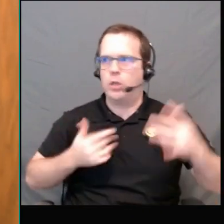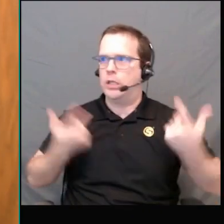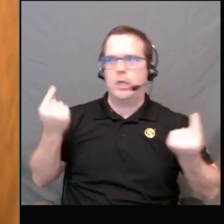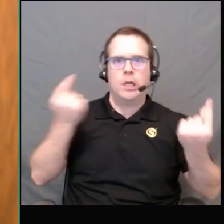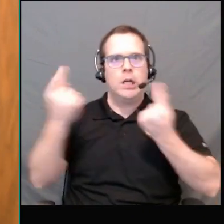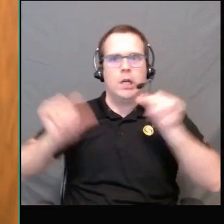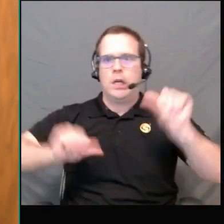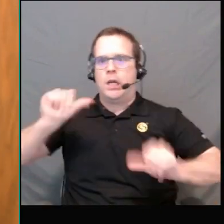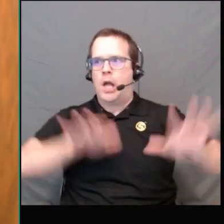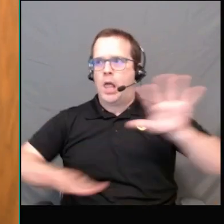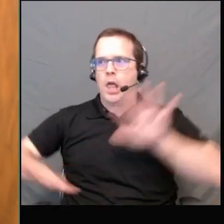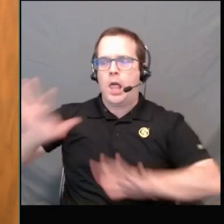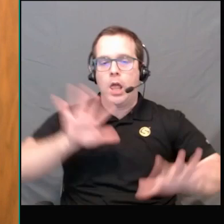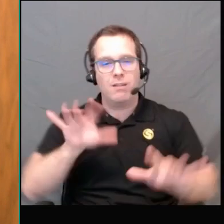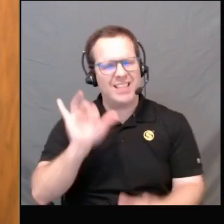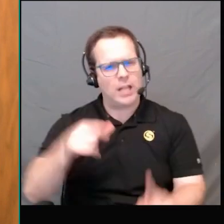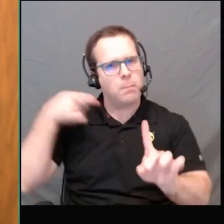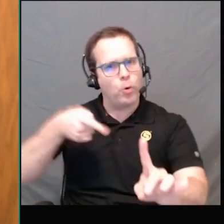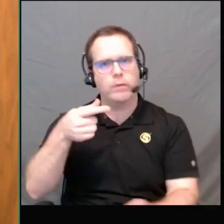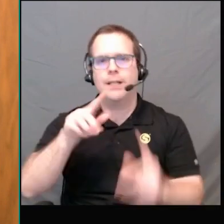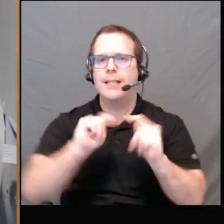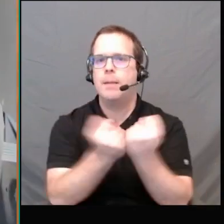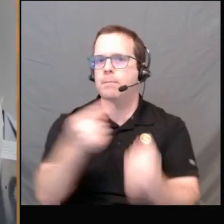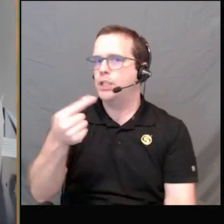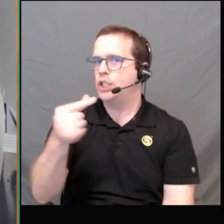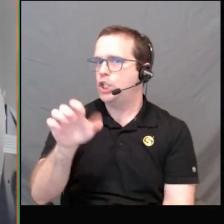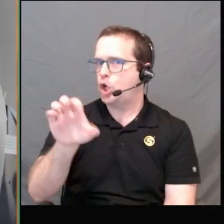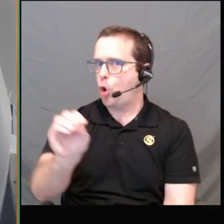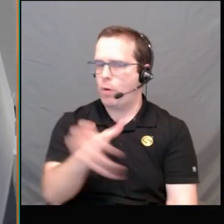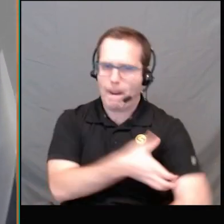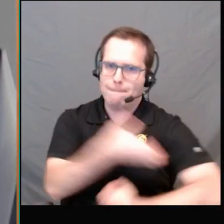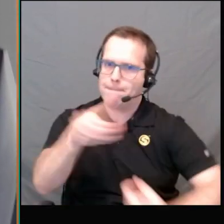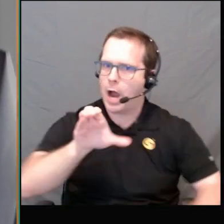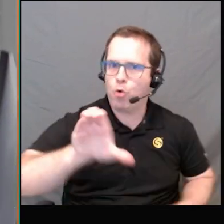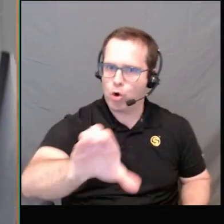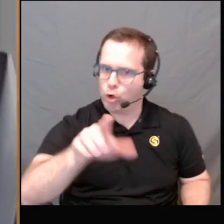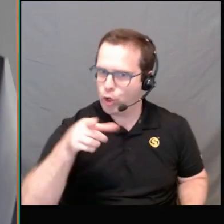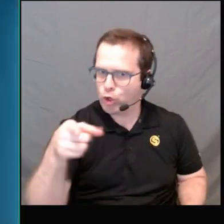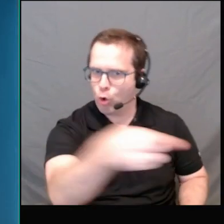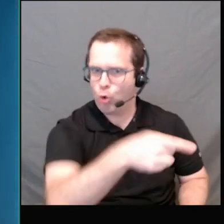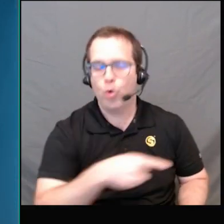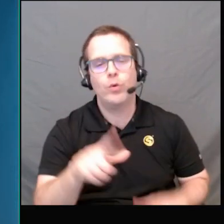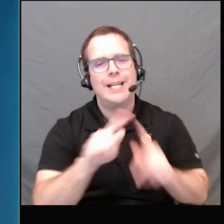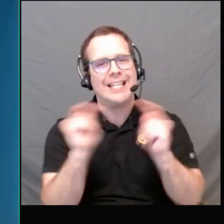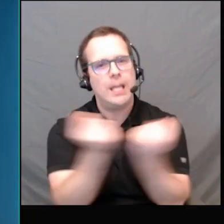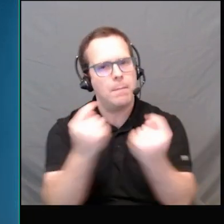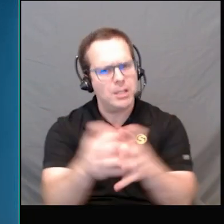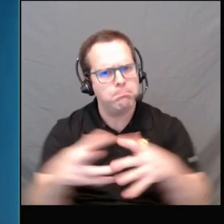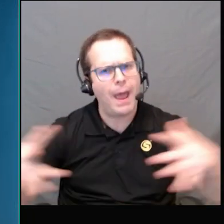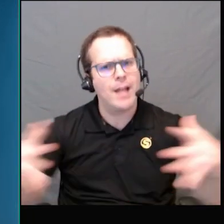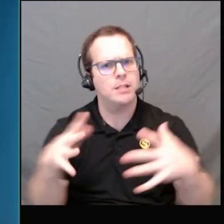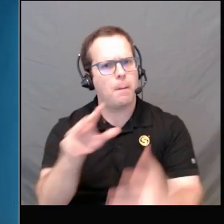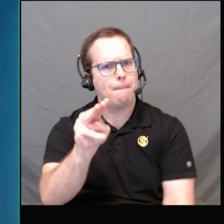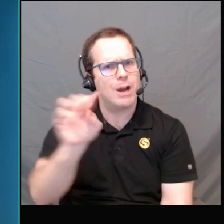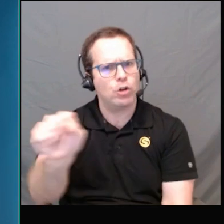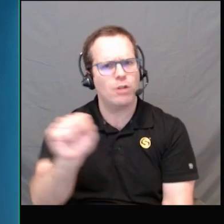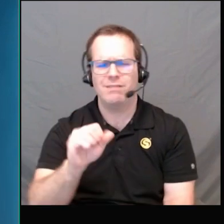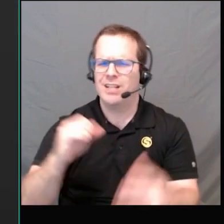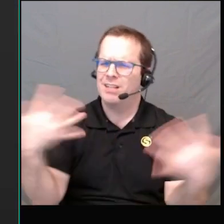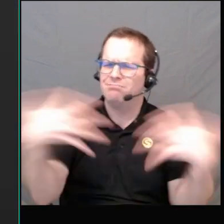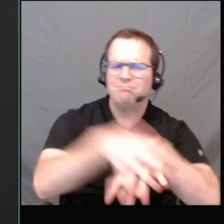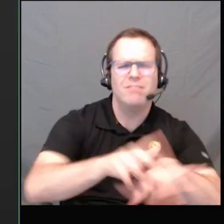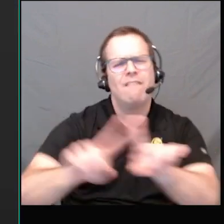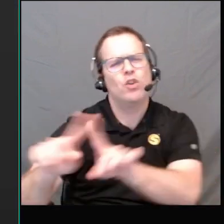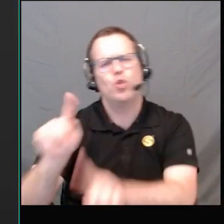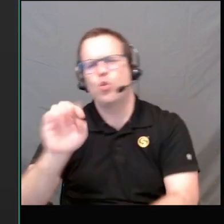GEO is all about, empowering you. We're a team that spans Microsoft, integrating all our tools, technologies,